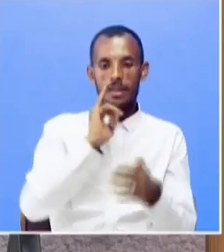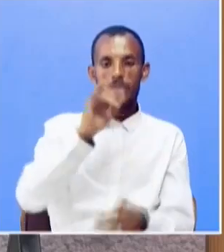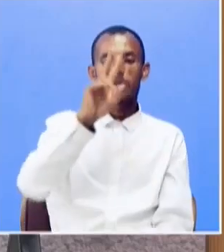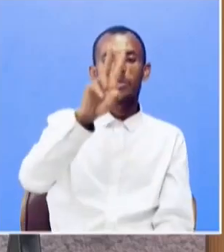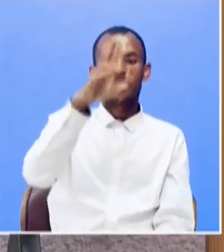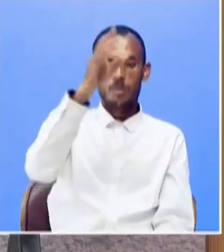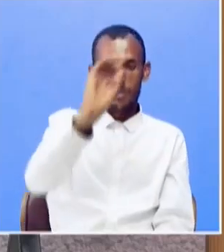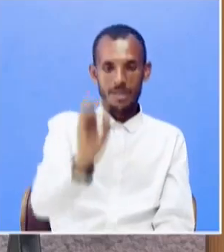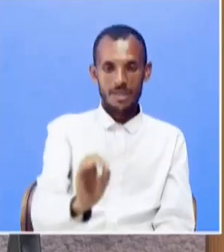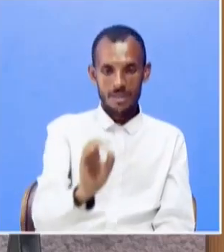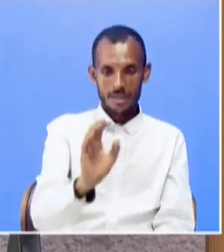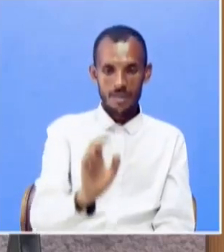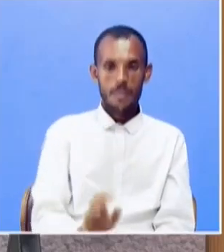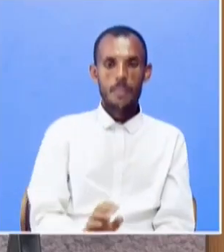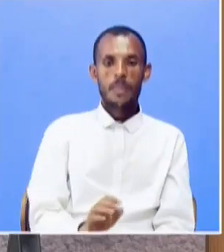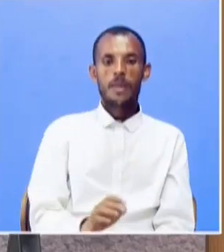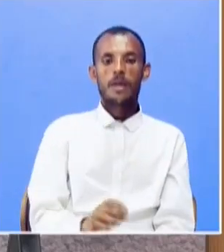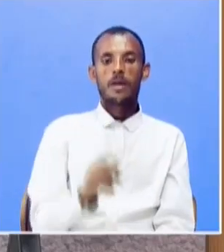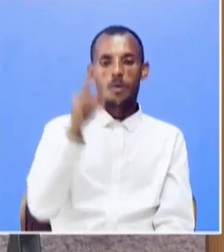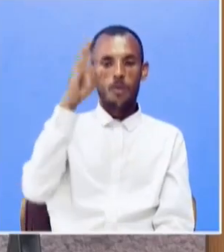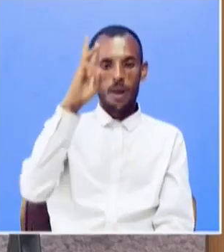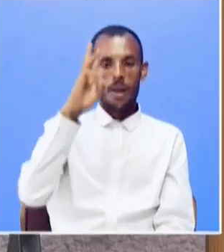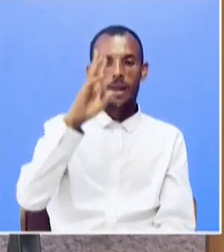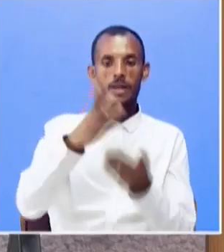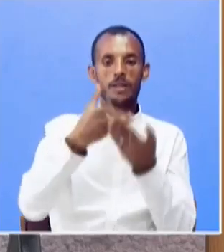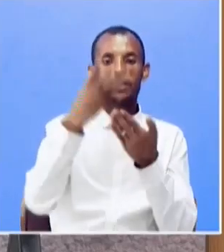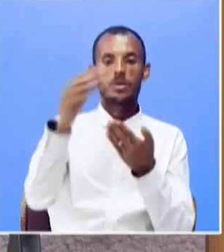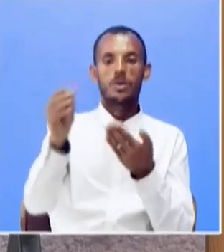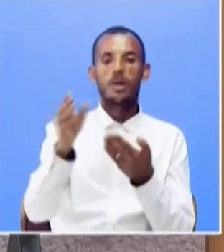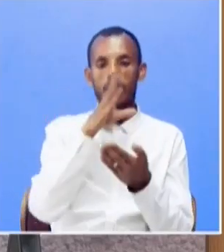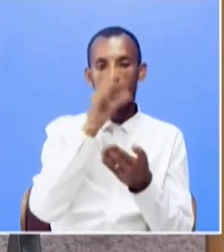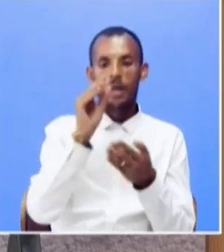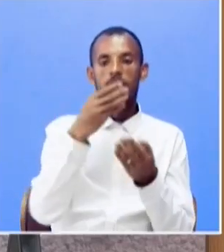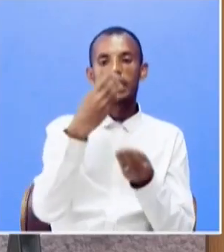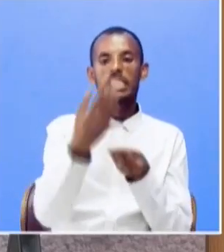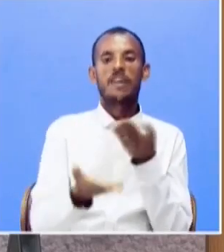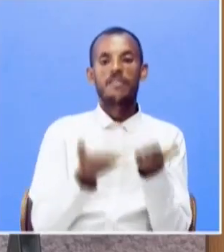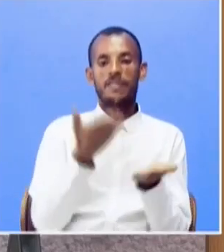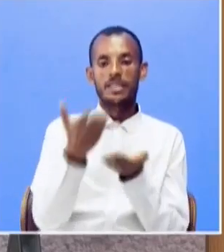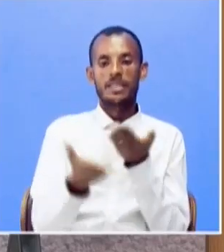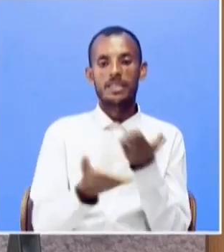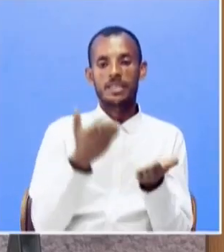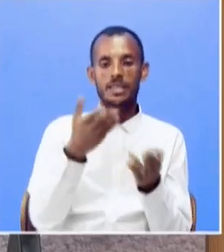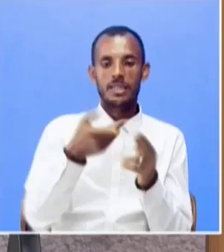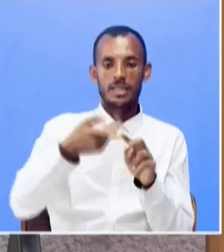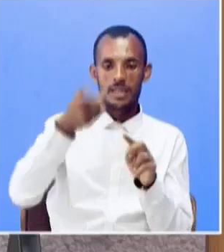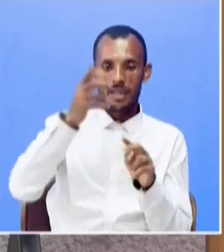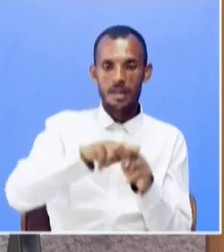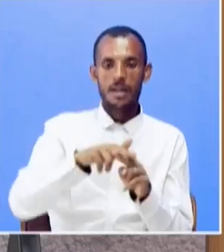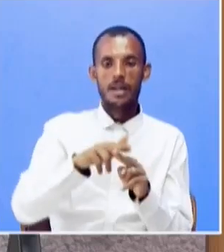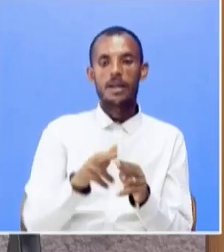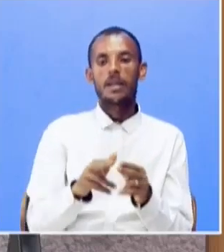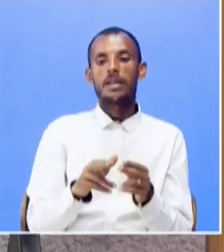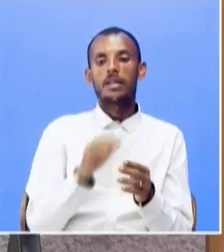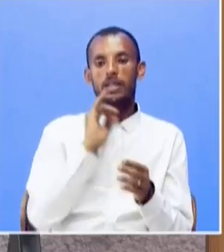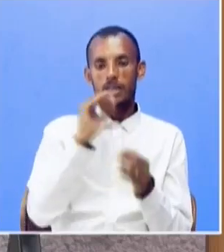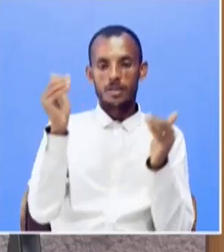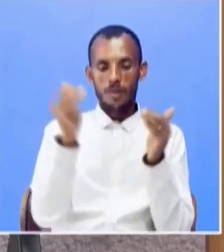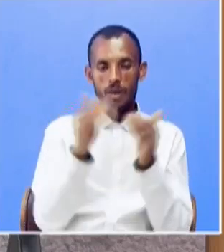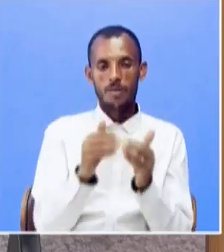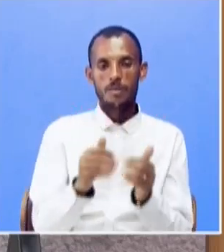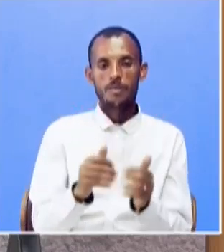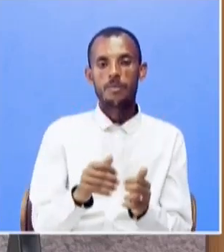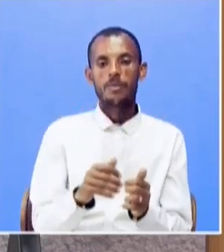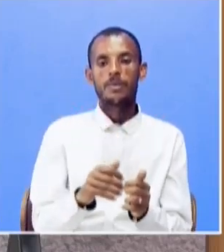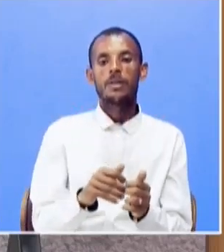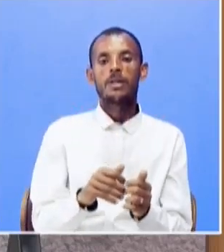on goods sold and service rendered locally. So here, to calculate the turnover tax,